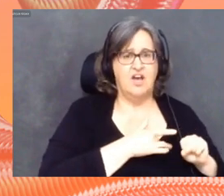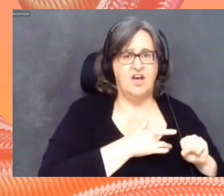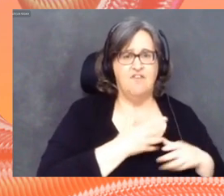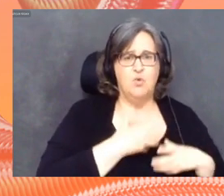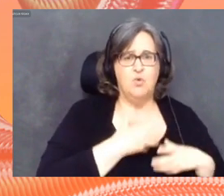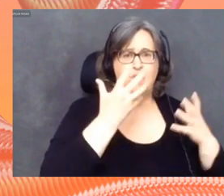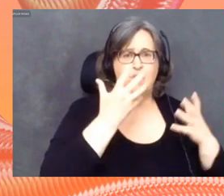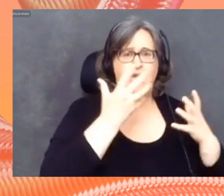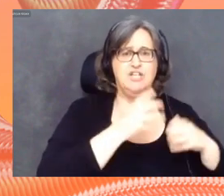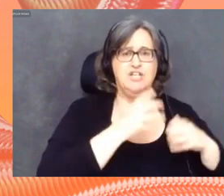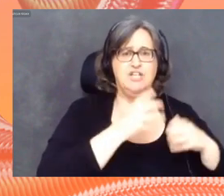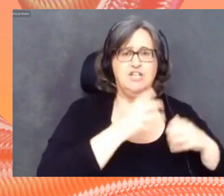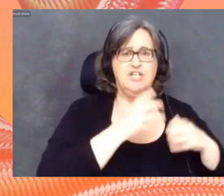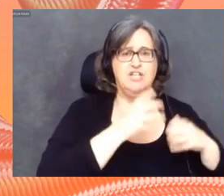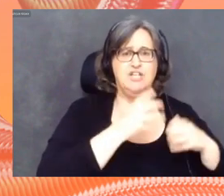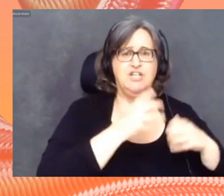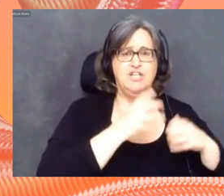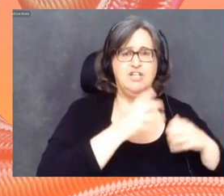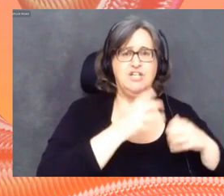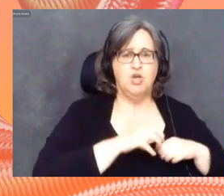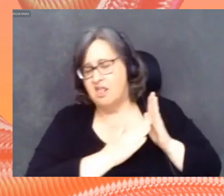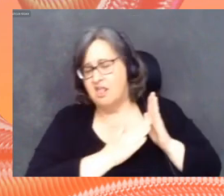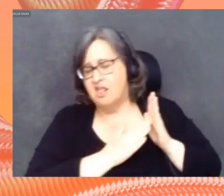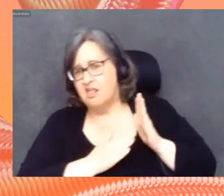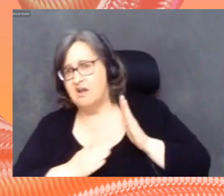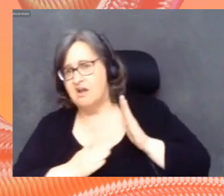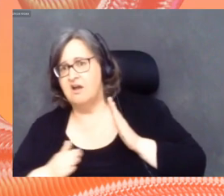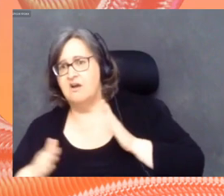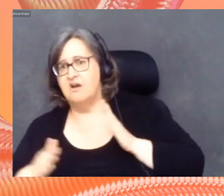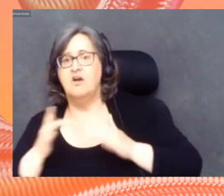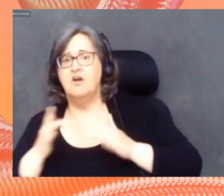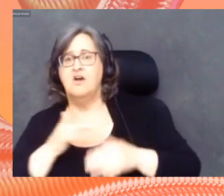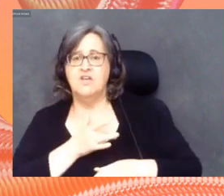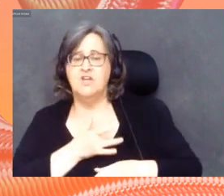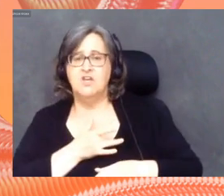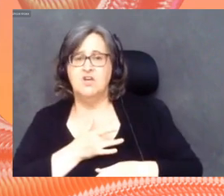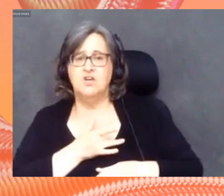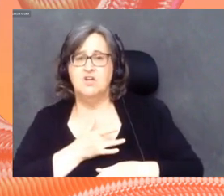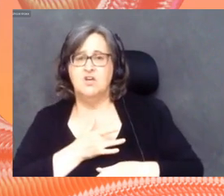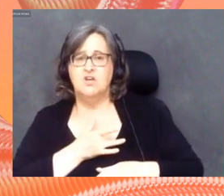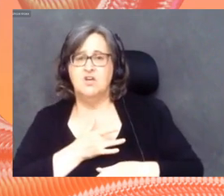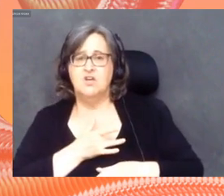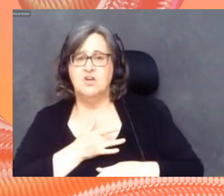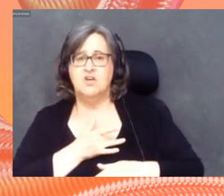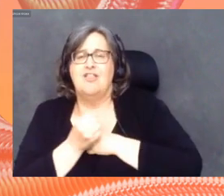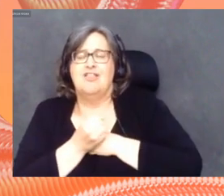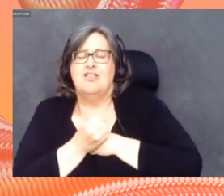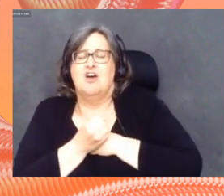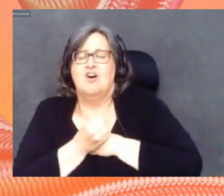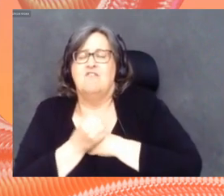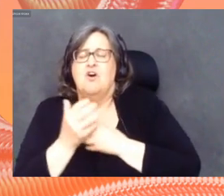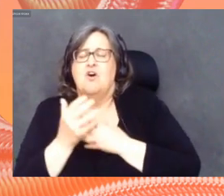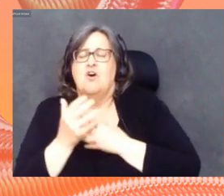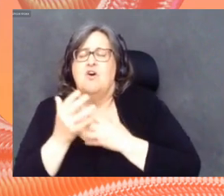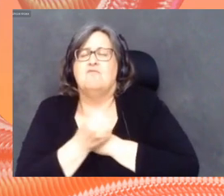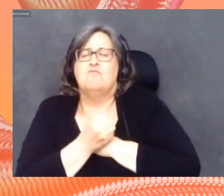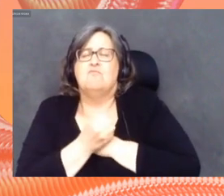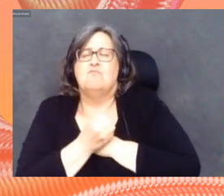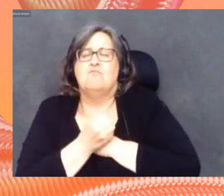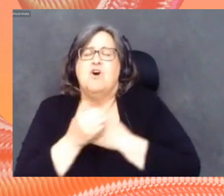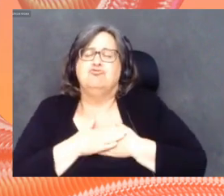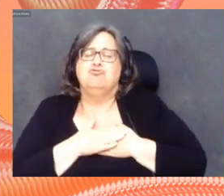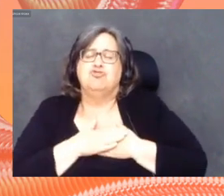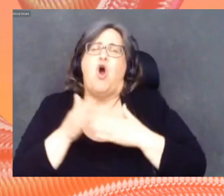grief on one hand, and then I feel like massive love, massive opening, massive